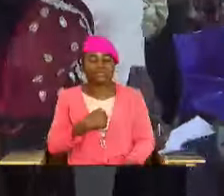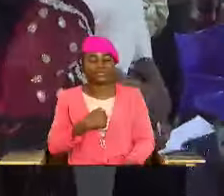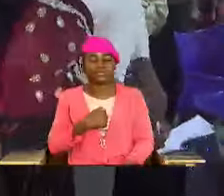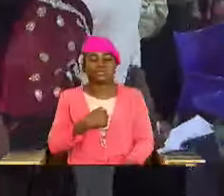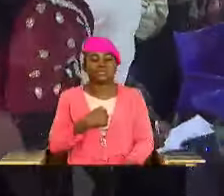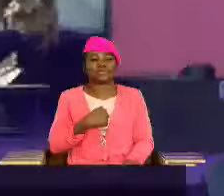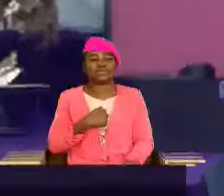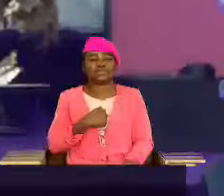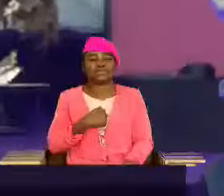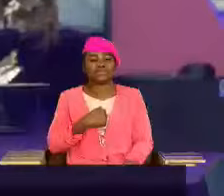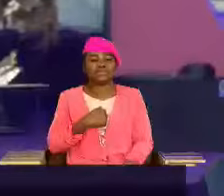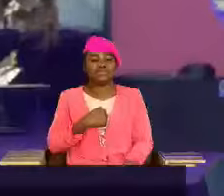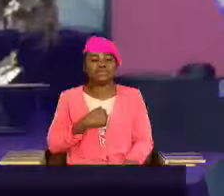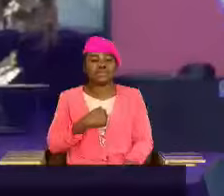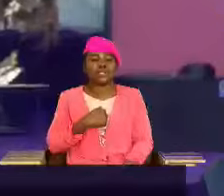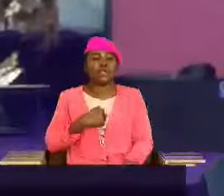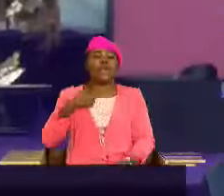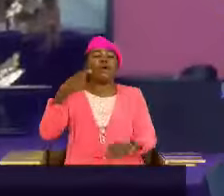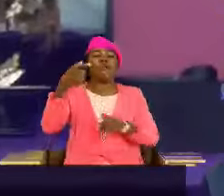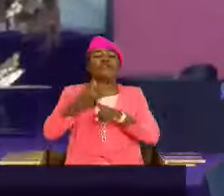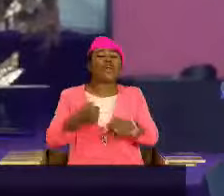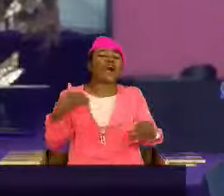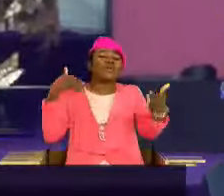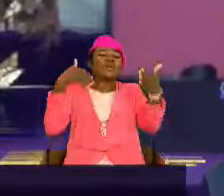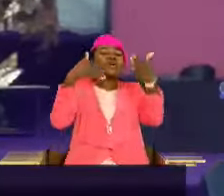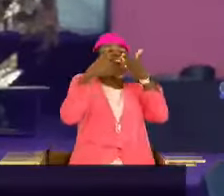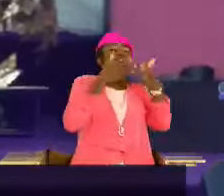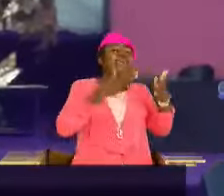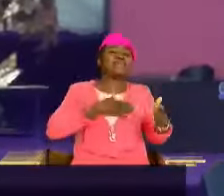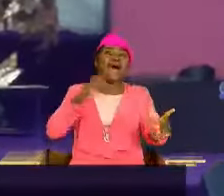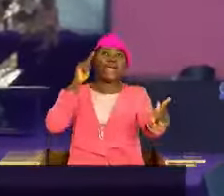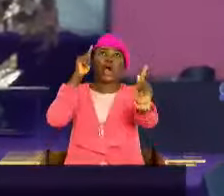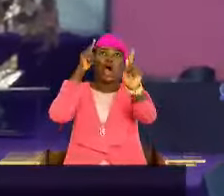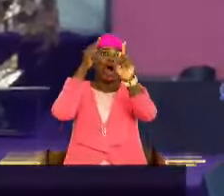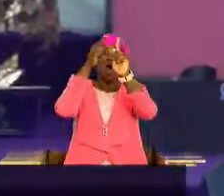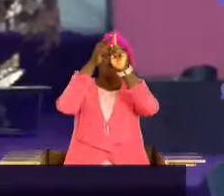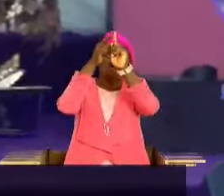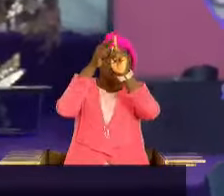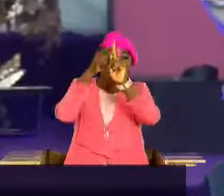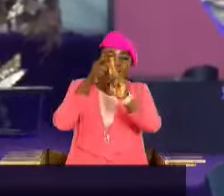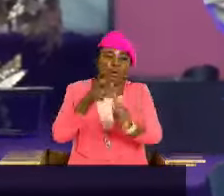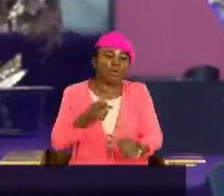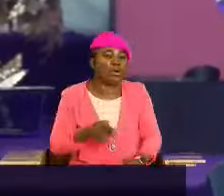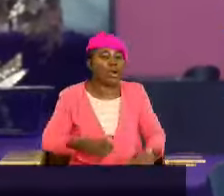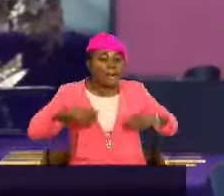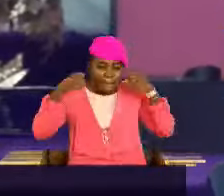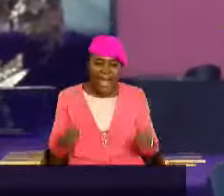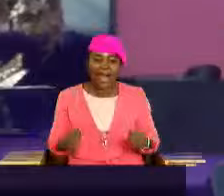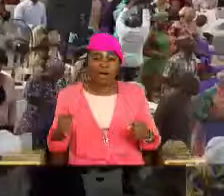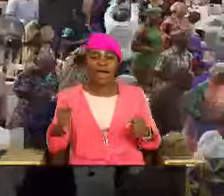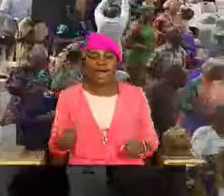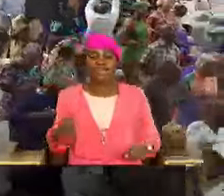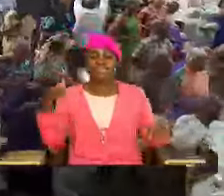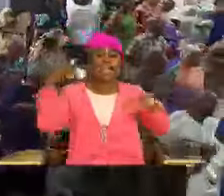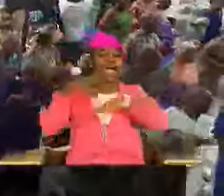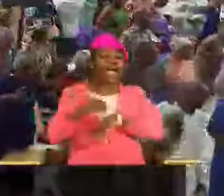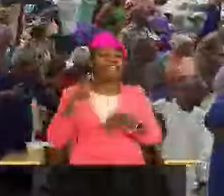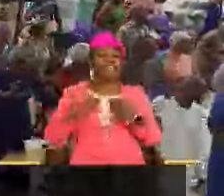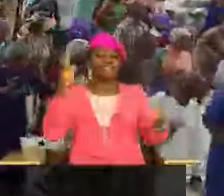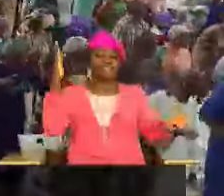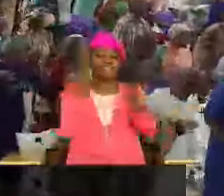me from reaching my goal say it together